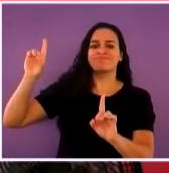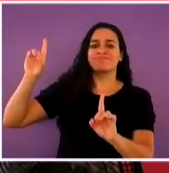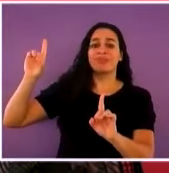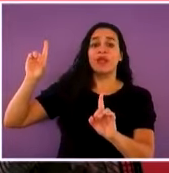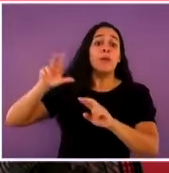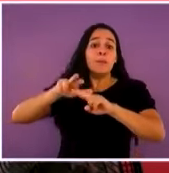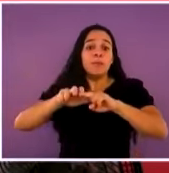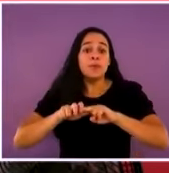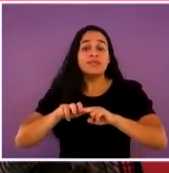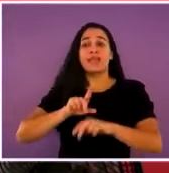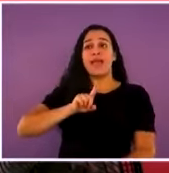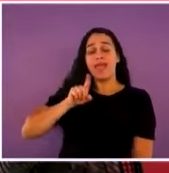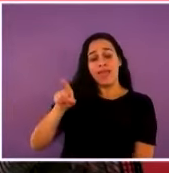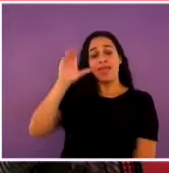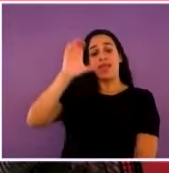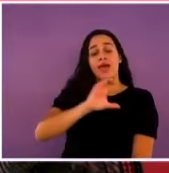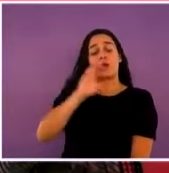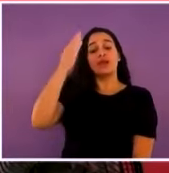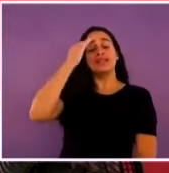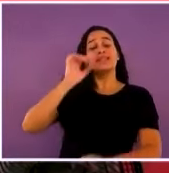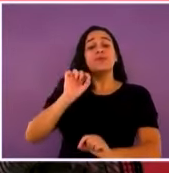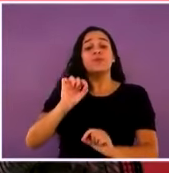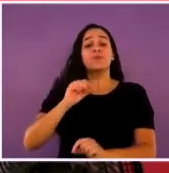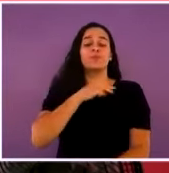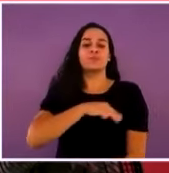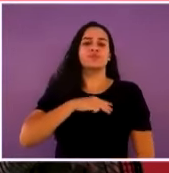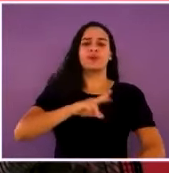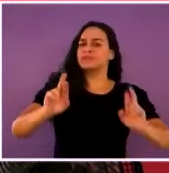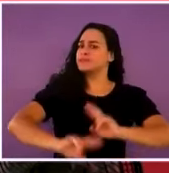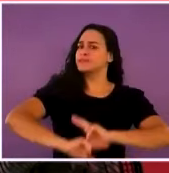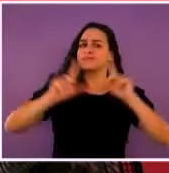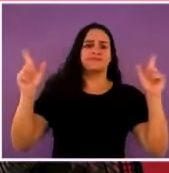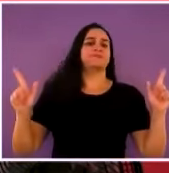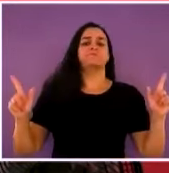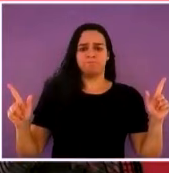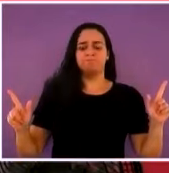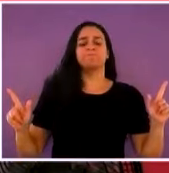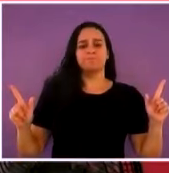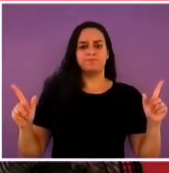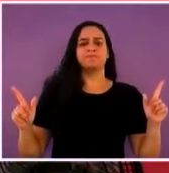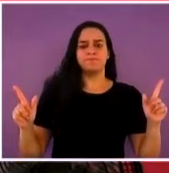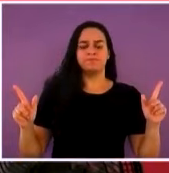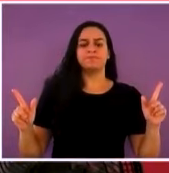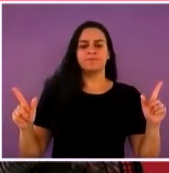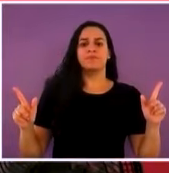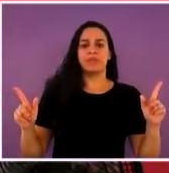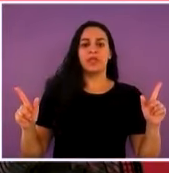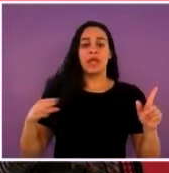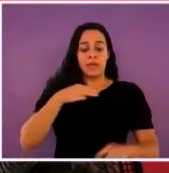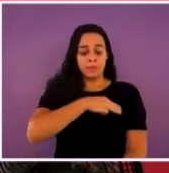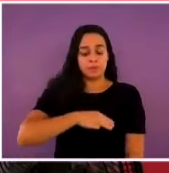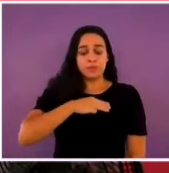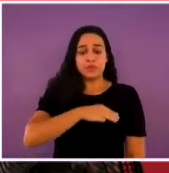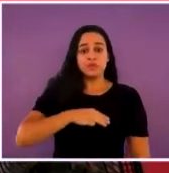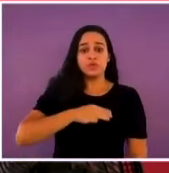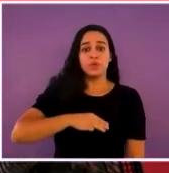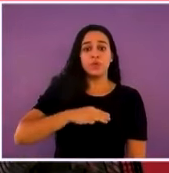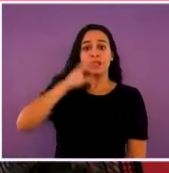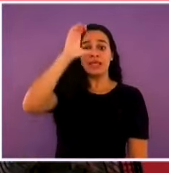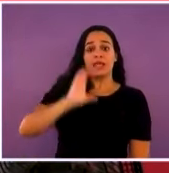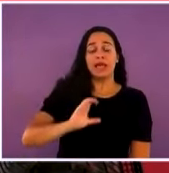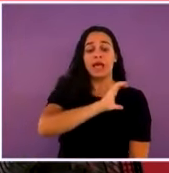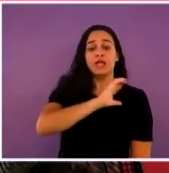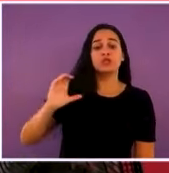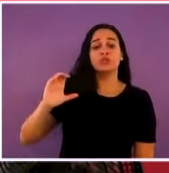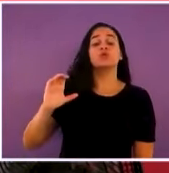missões é entendido de uma forma muito diferente. Mission is the activity of the church going out. A missão da igreja é a